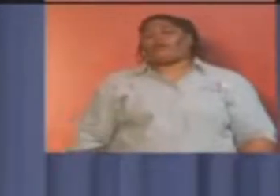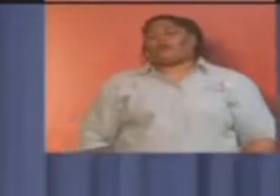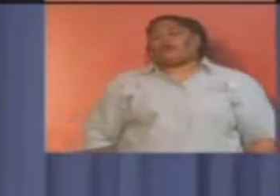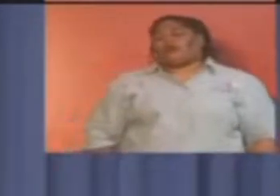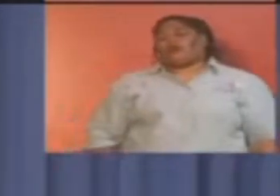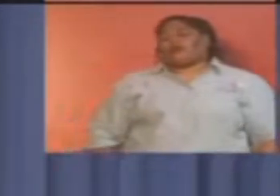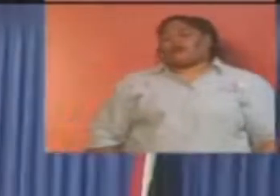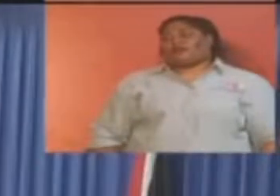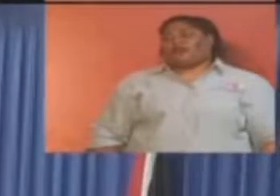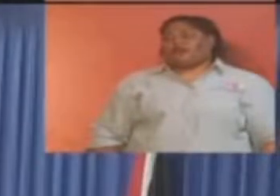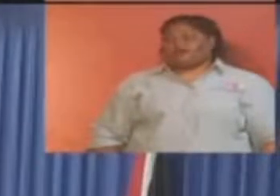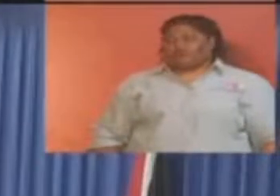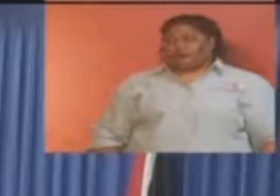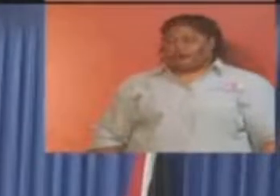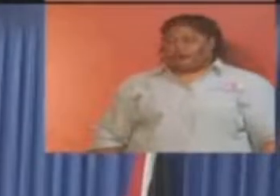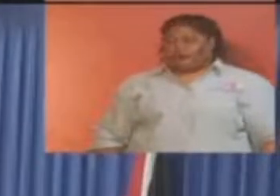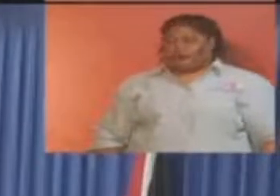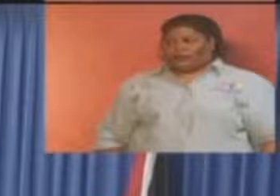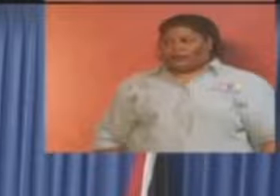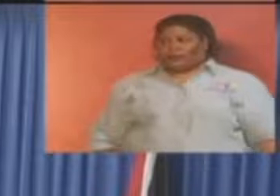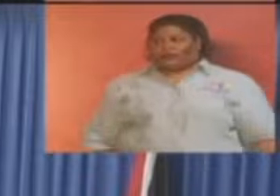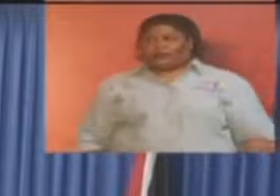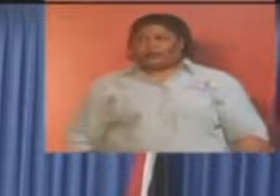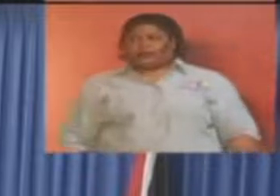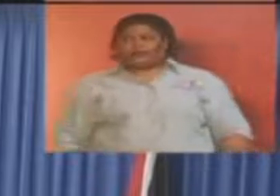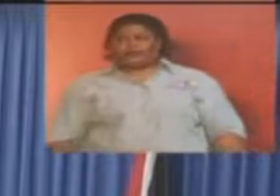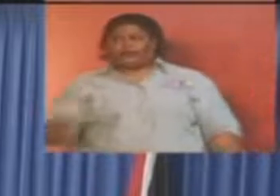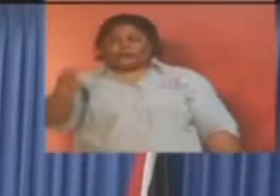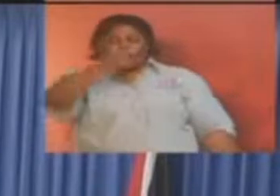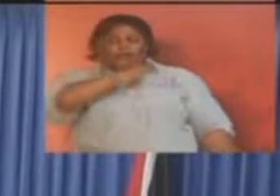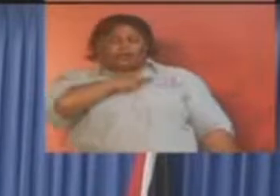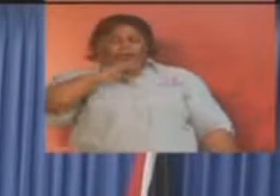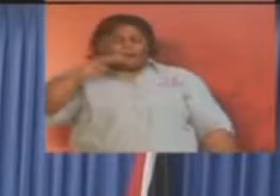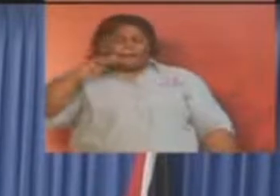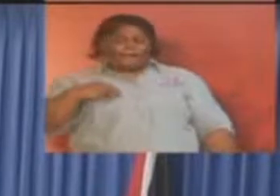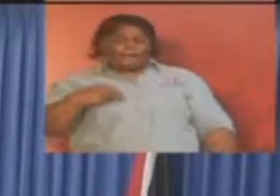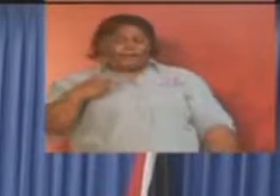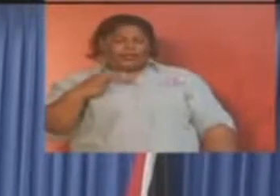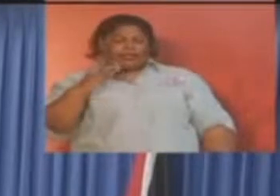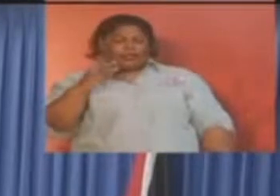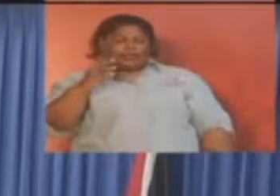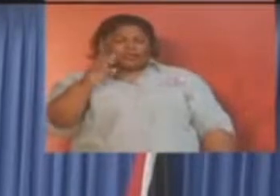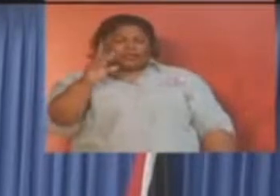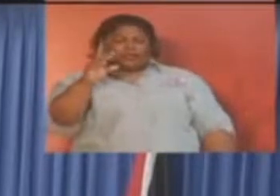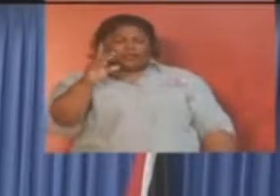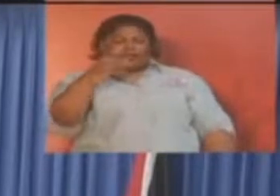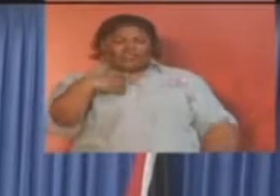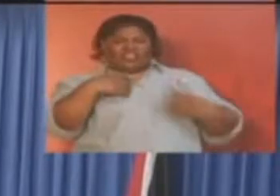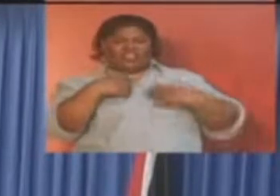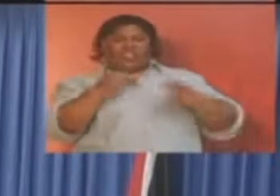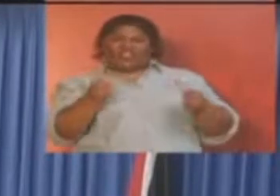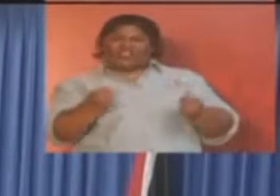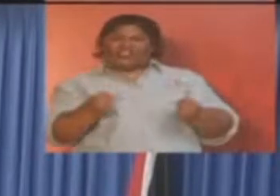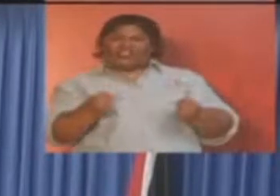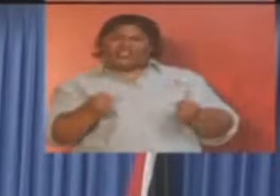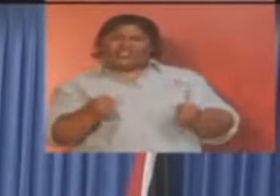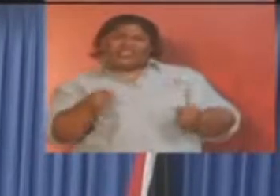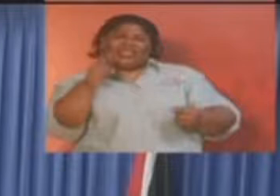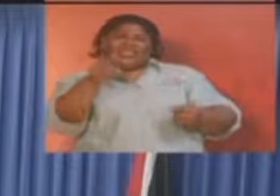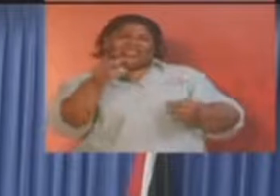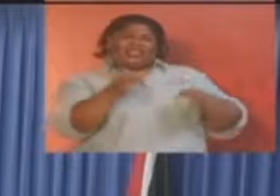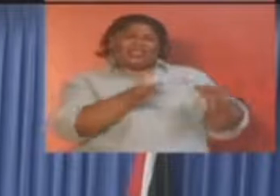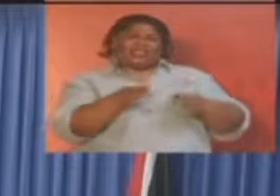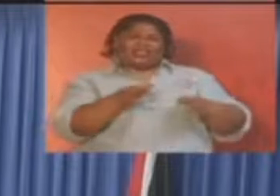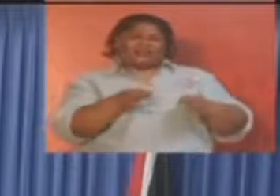But, I mean, what Minister Del Singh had said about, the lining